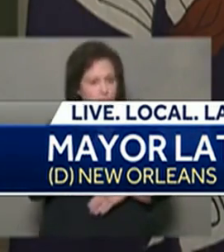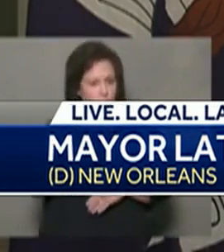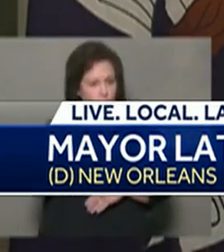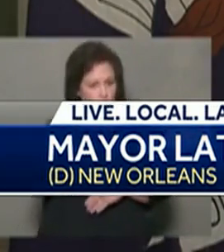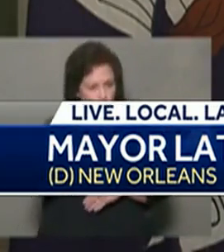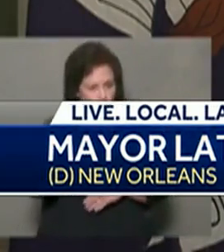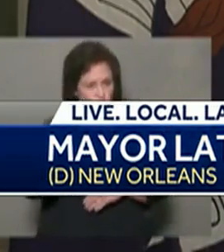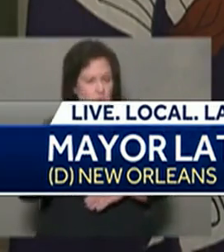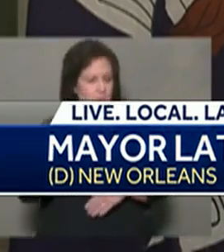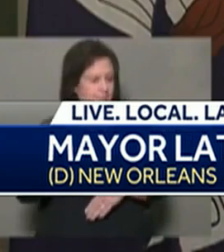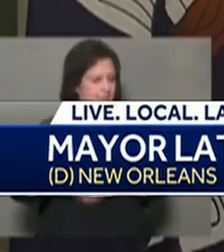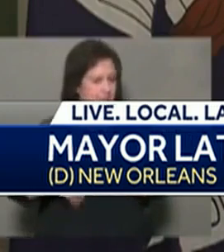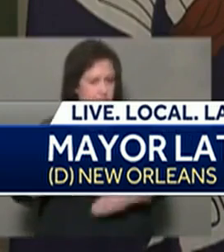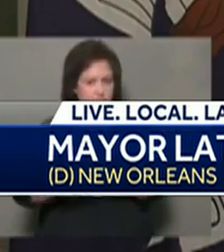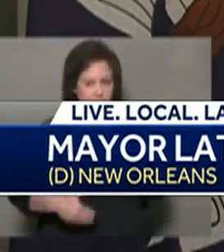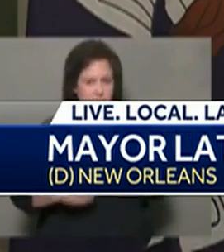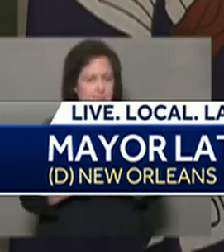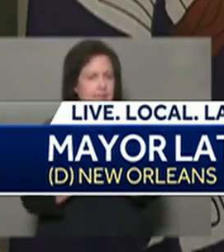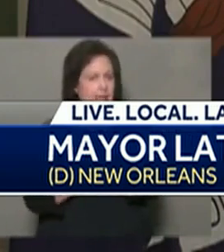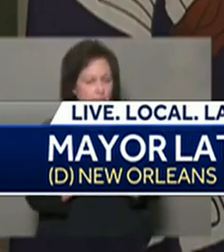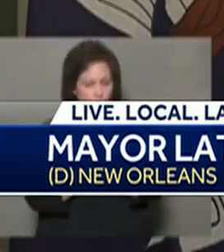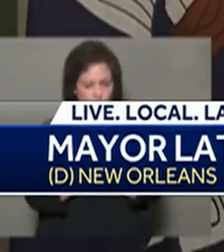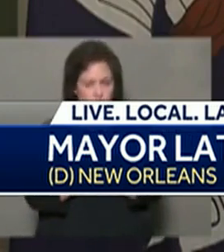we're moving forward together.